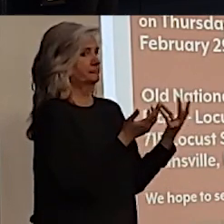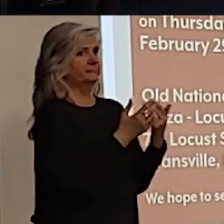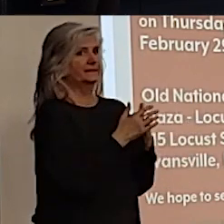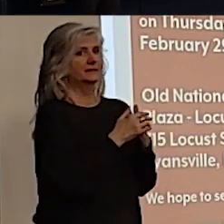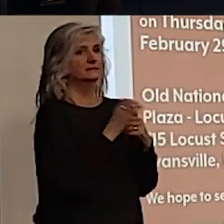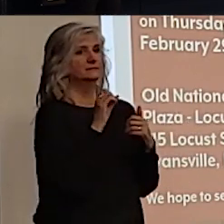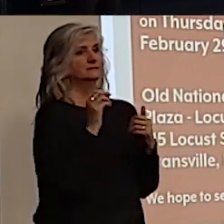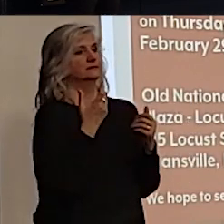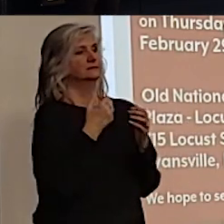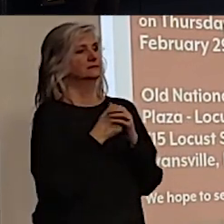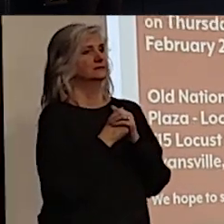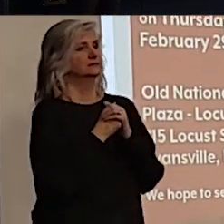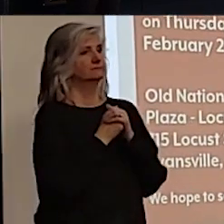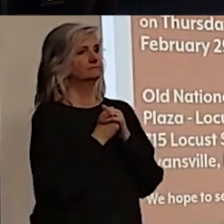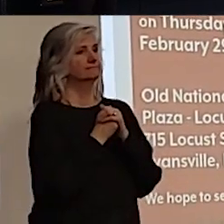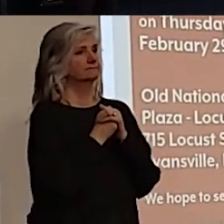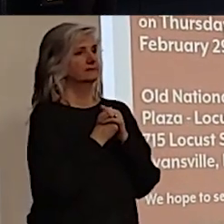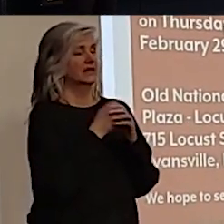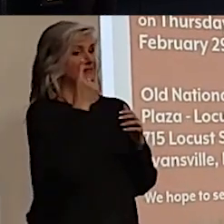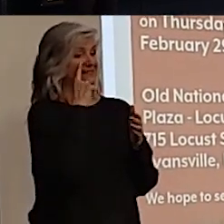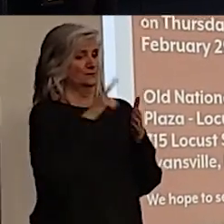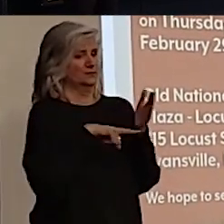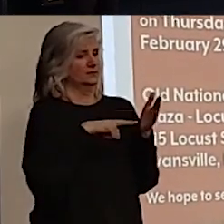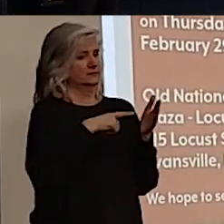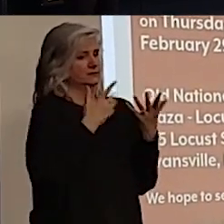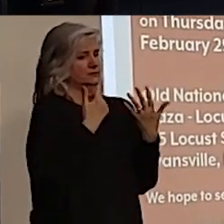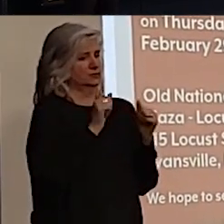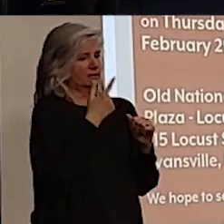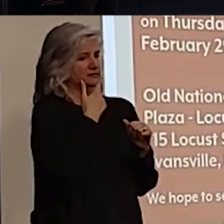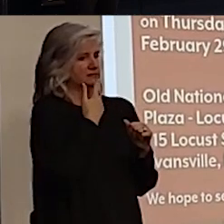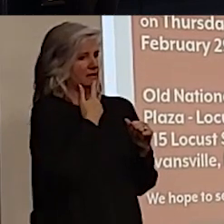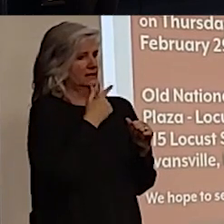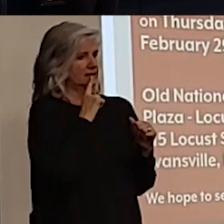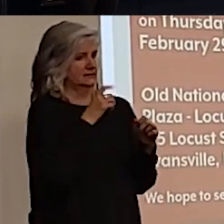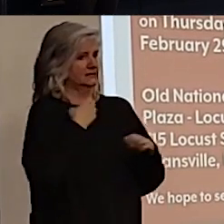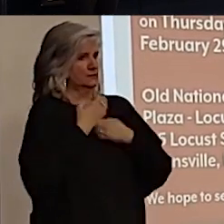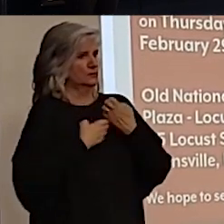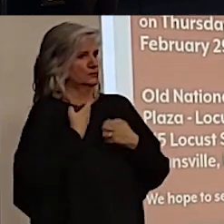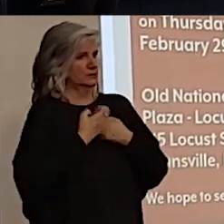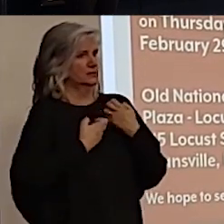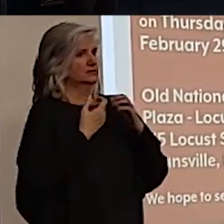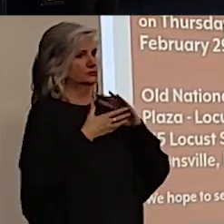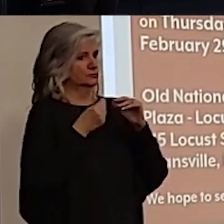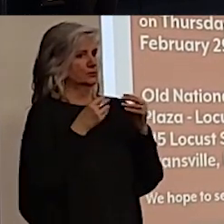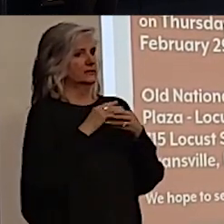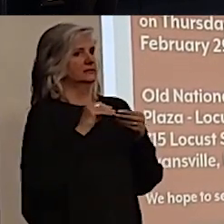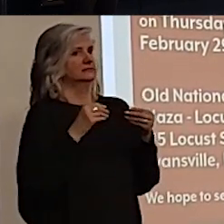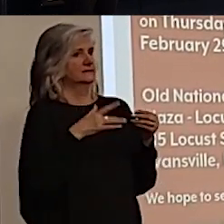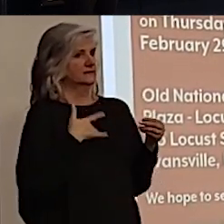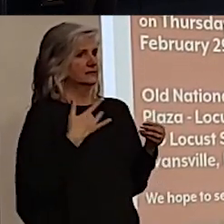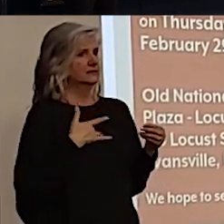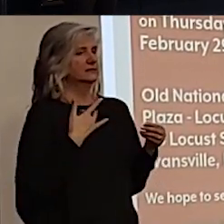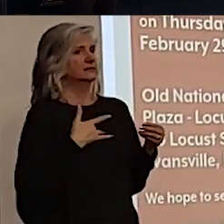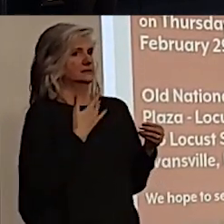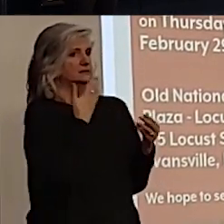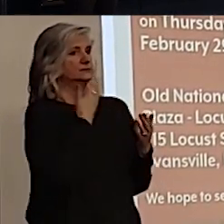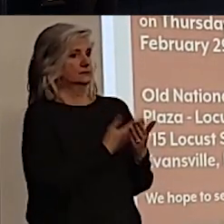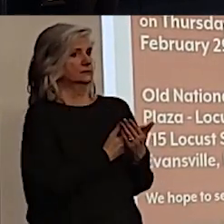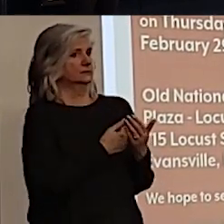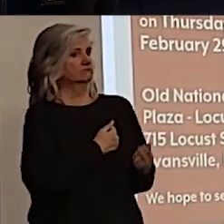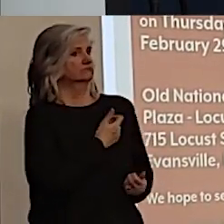So I think what Ben was trying to say is emotions, stories, feelings are good.